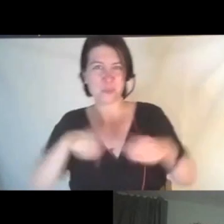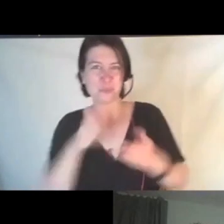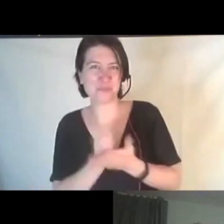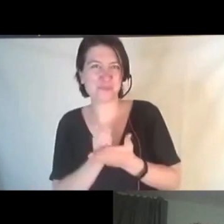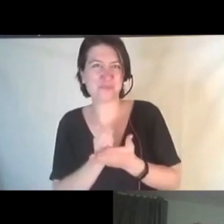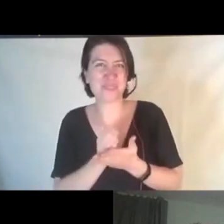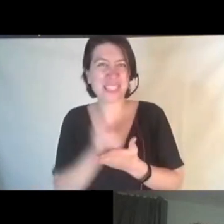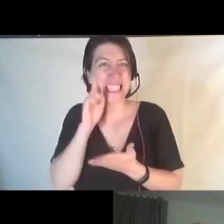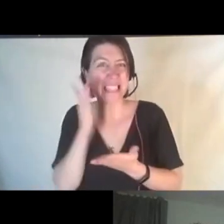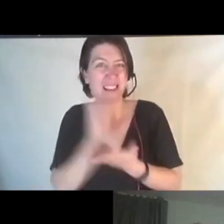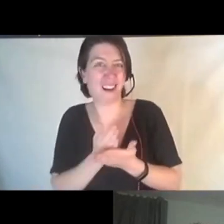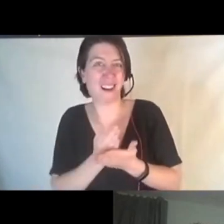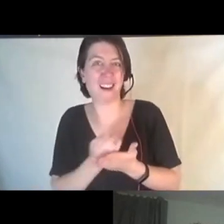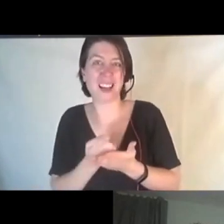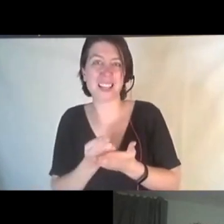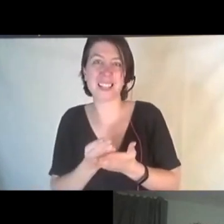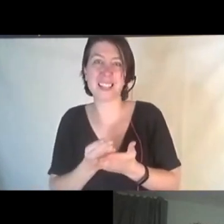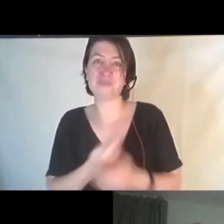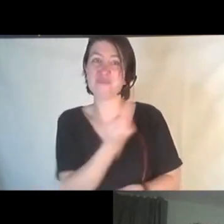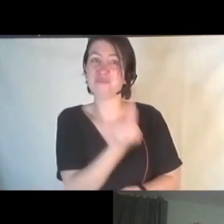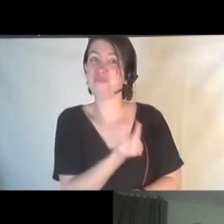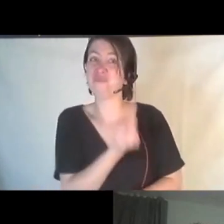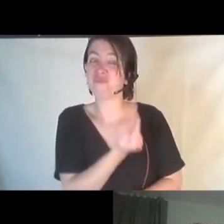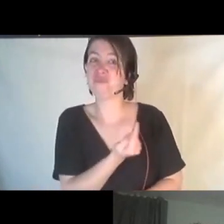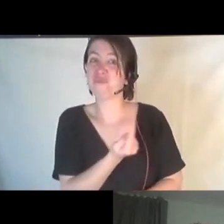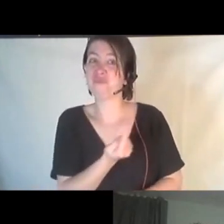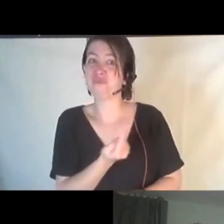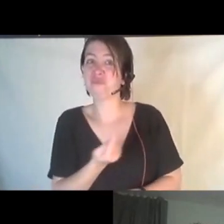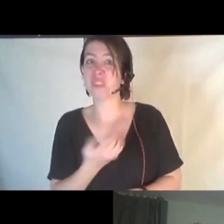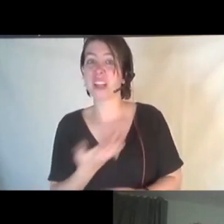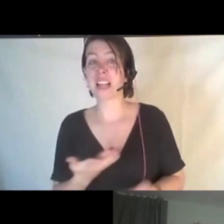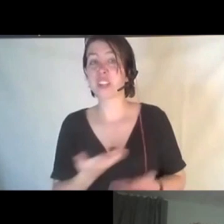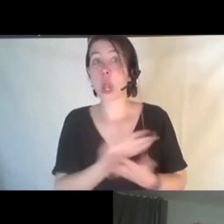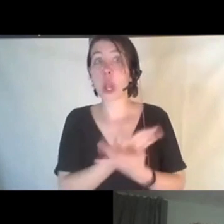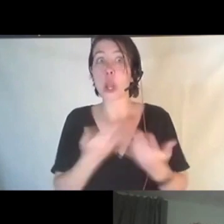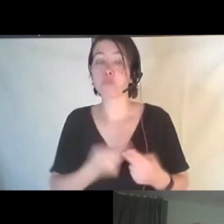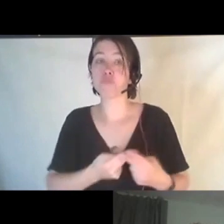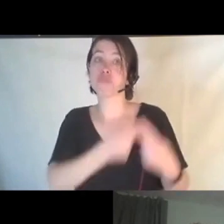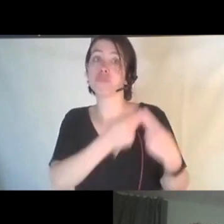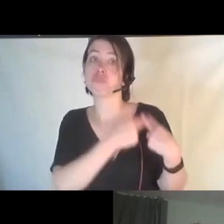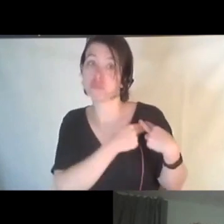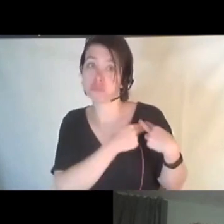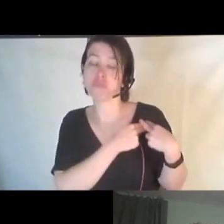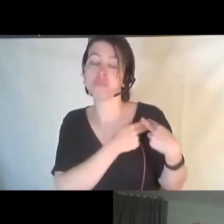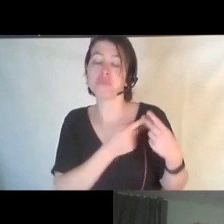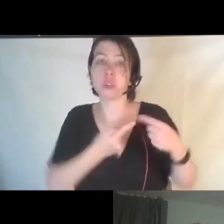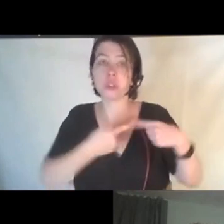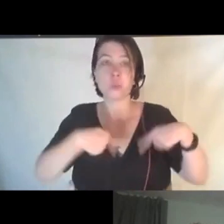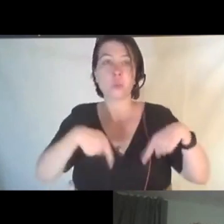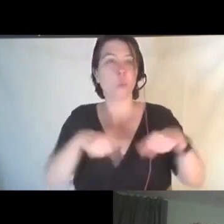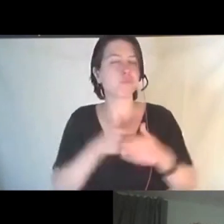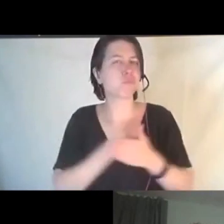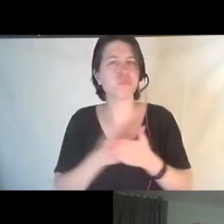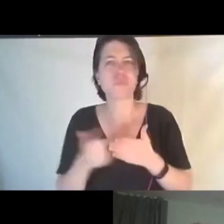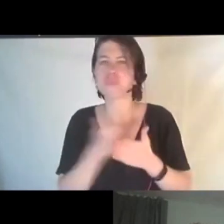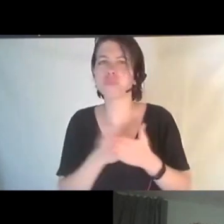based on what we know she likes doing, and that's a lot of responsibility on our shoulders. We're always very careful that we're trying to make the right choices,